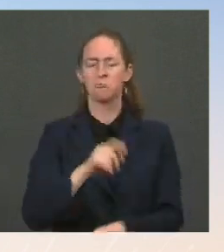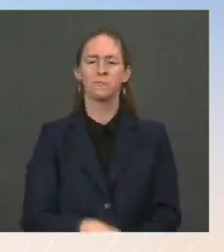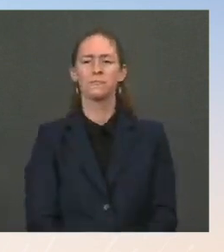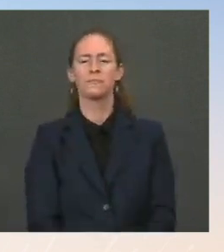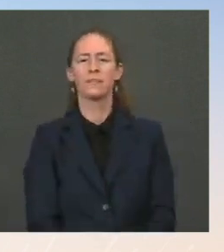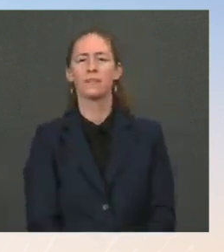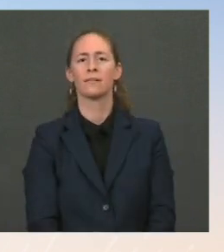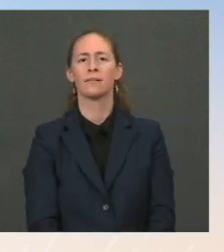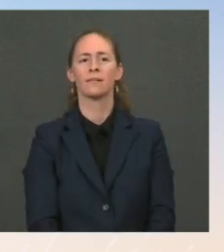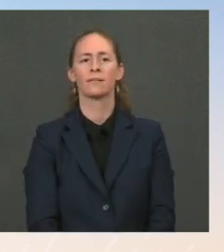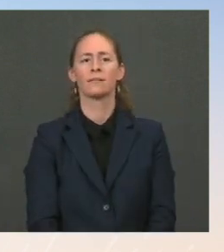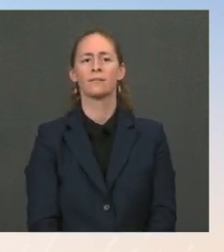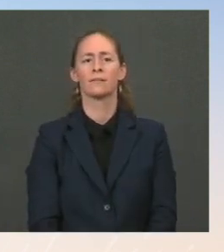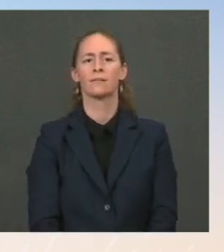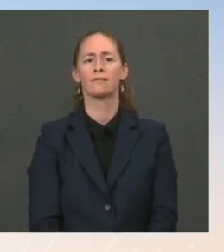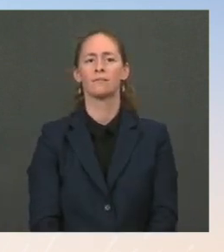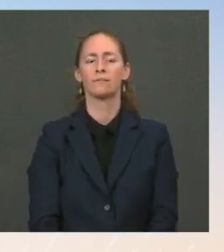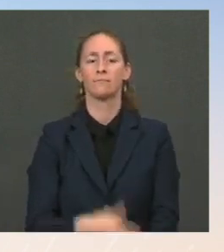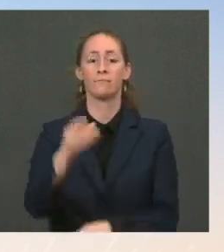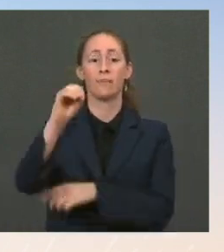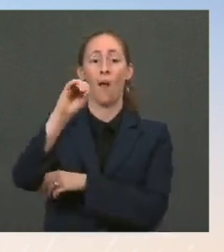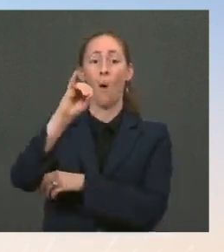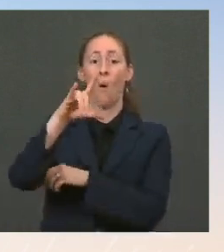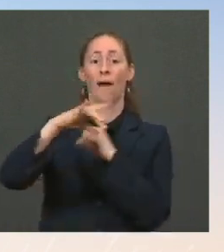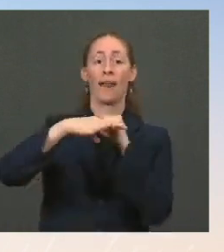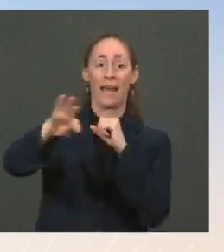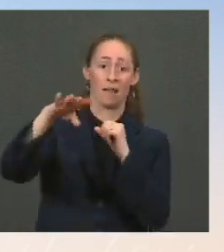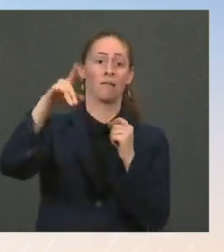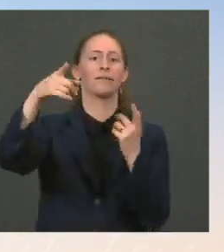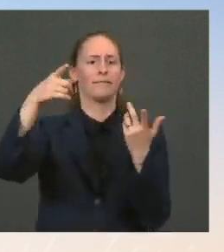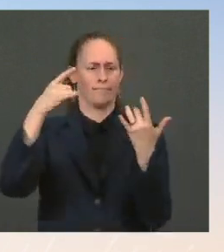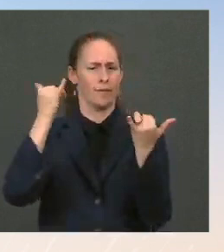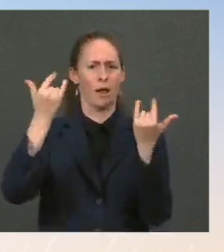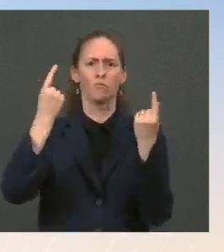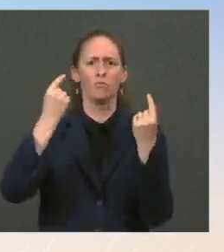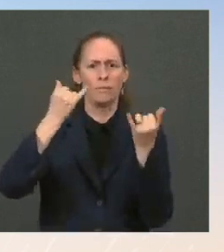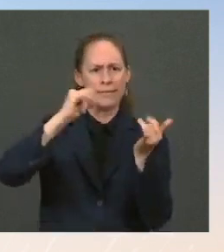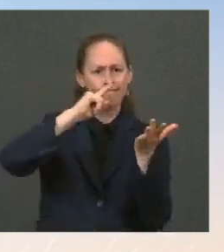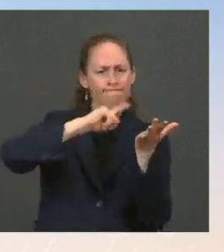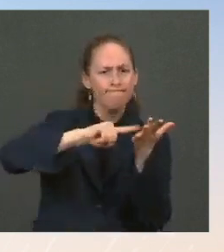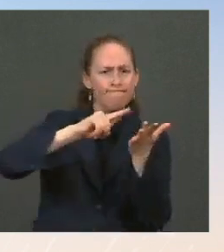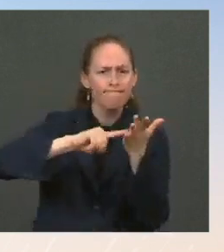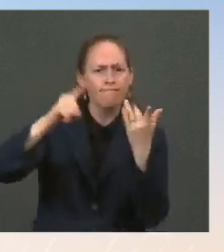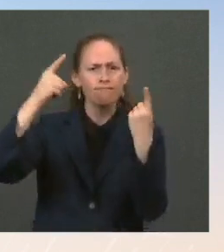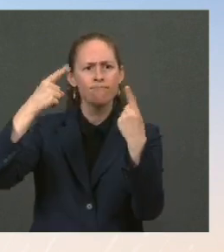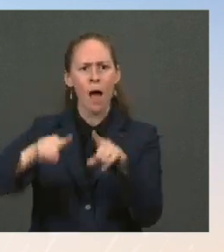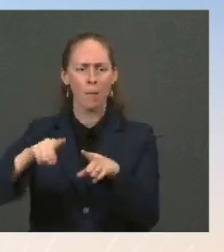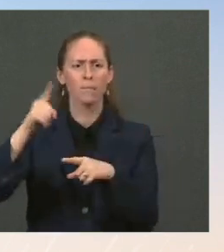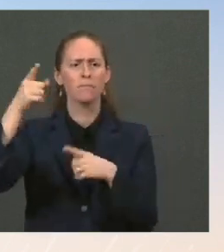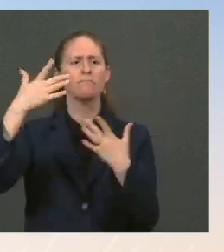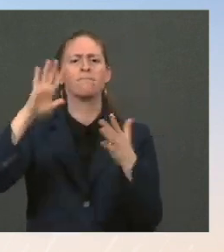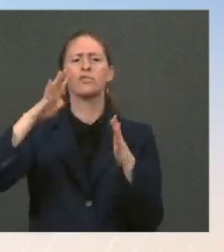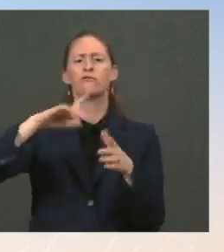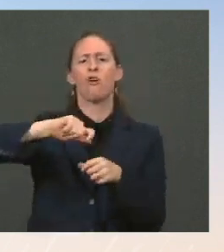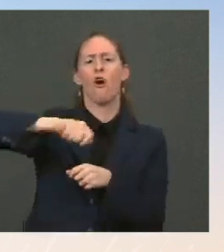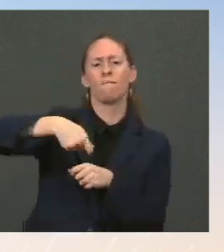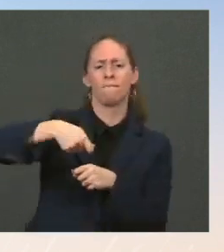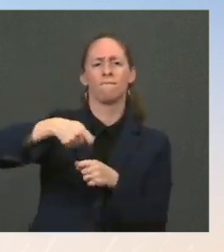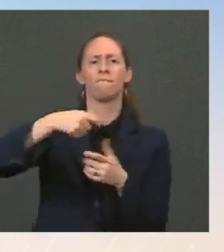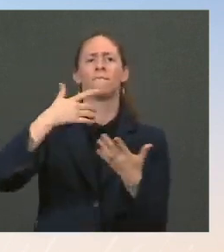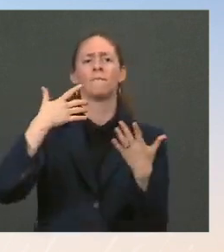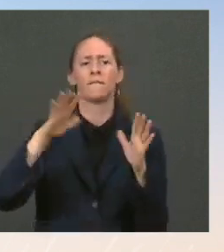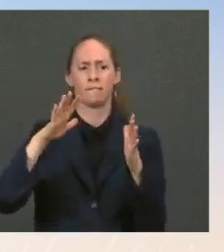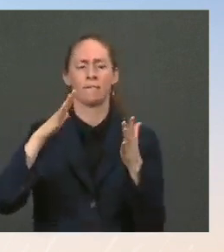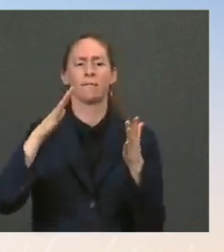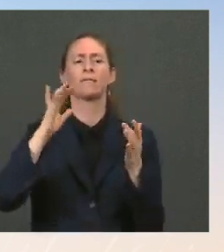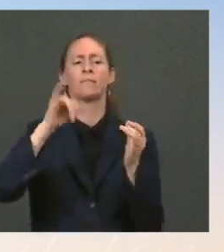On the leak, just so I don't forget to answer this part, it's still under investigation. As you may know, the oil has stopped leaking. The pipeline has been removed from